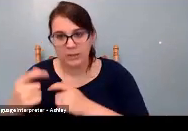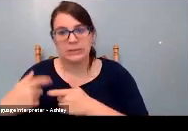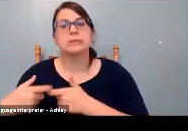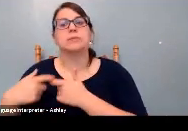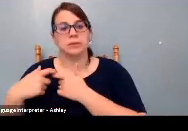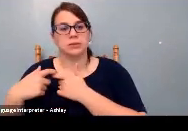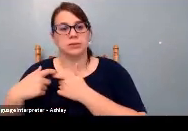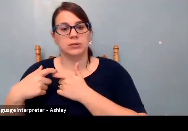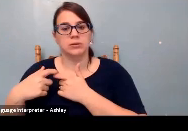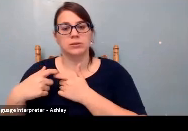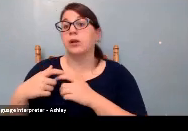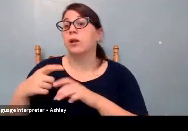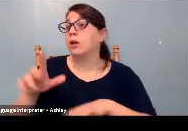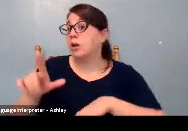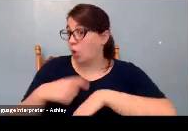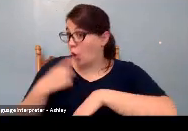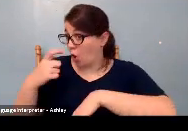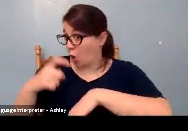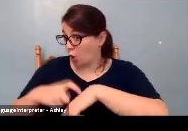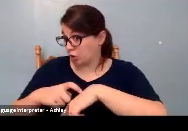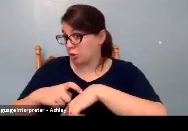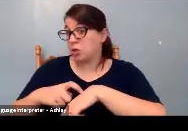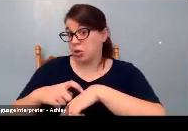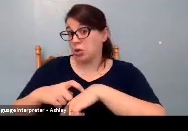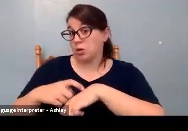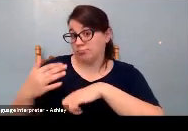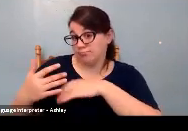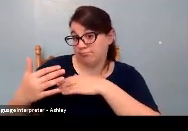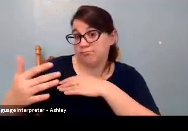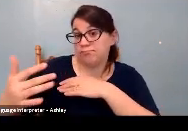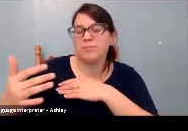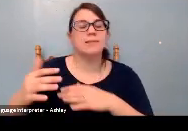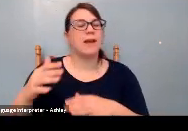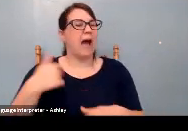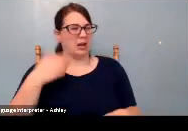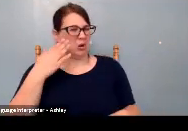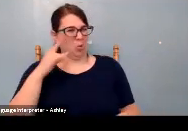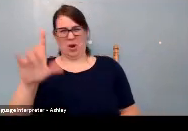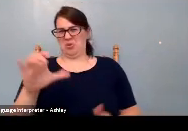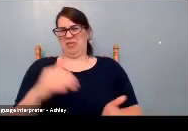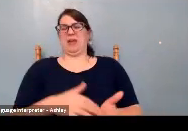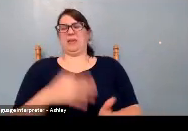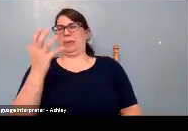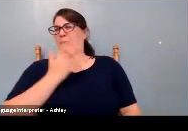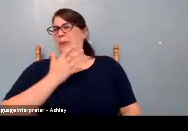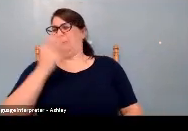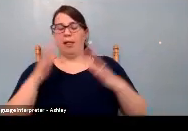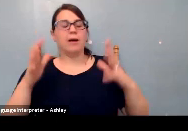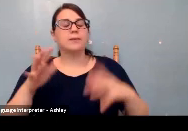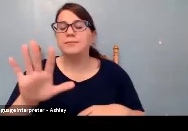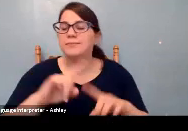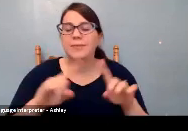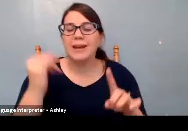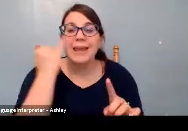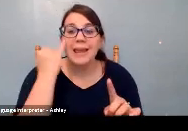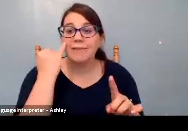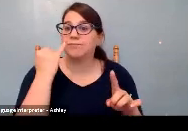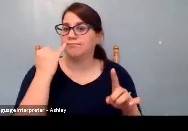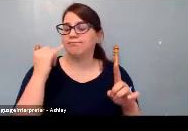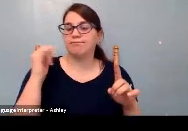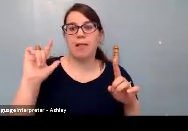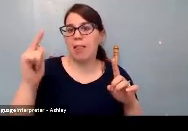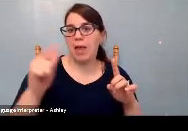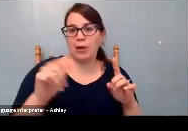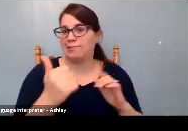but as these ABLE accounts age, the account balances are going to grow, especially if people are making the maximum